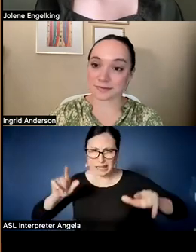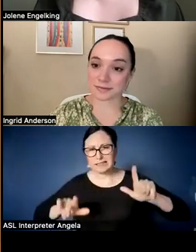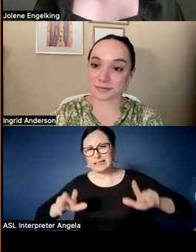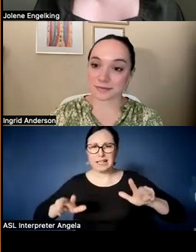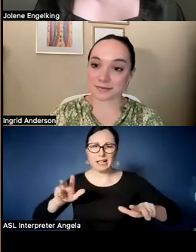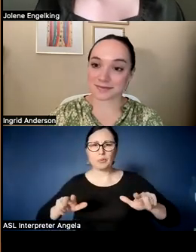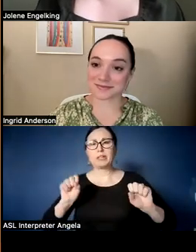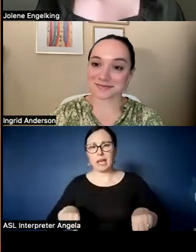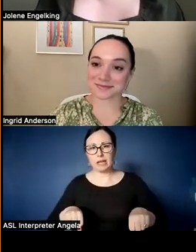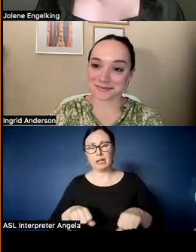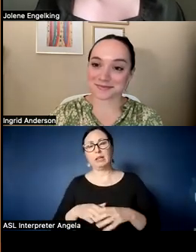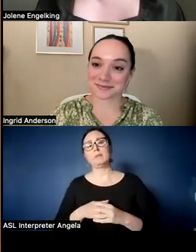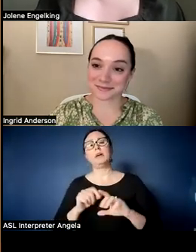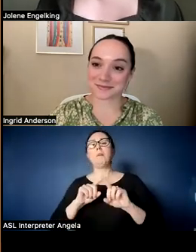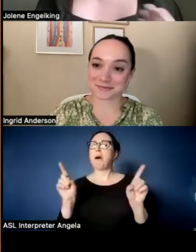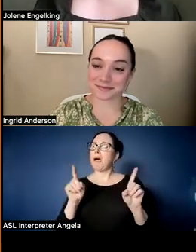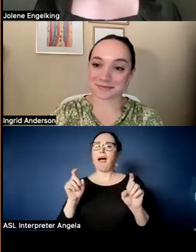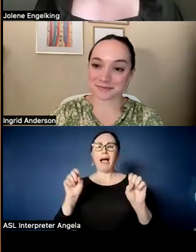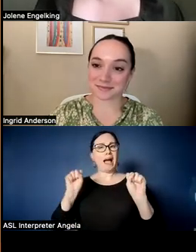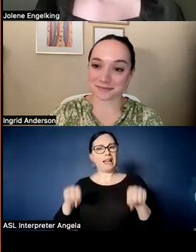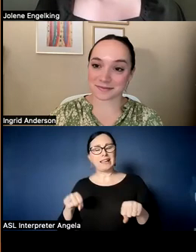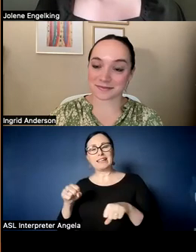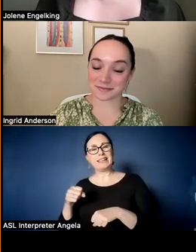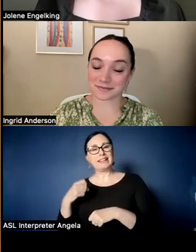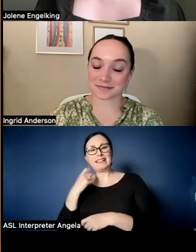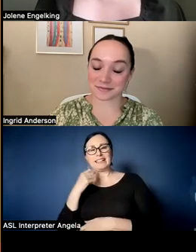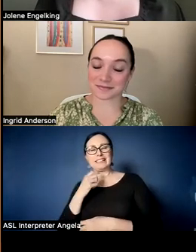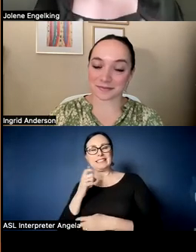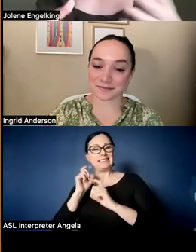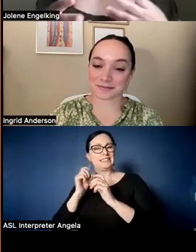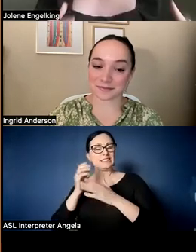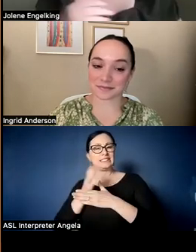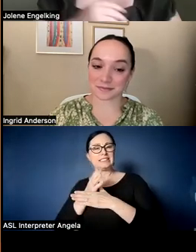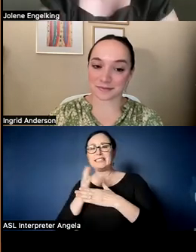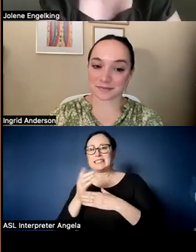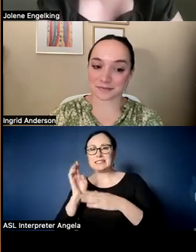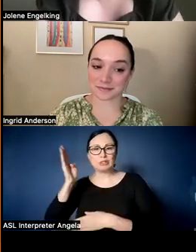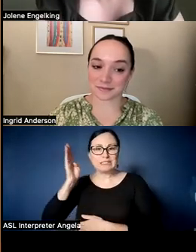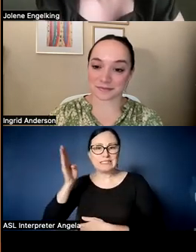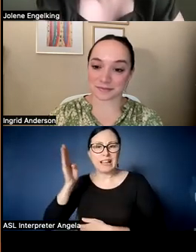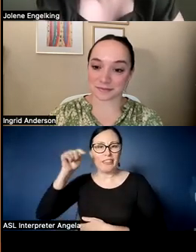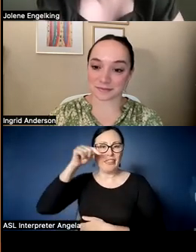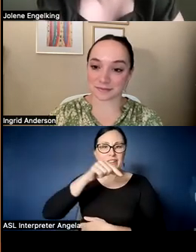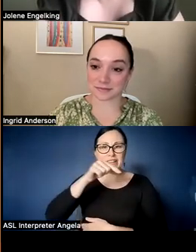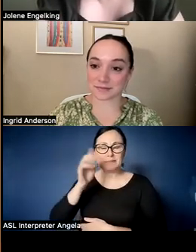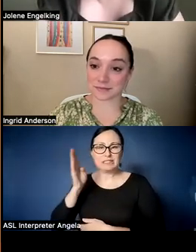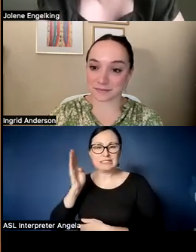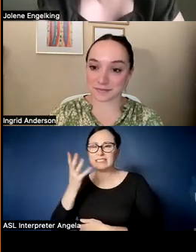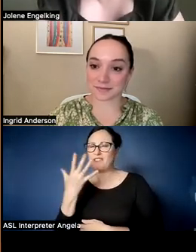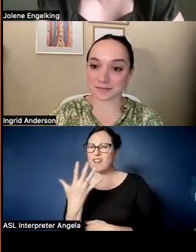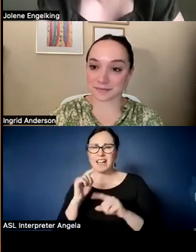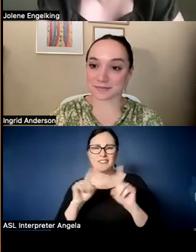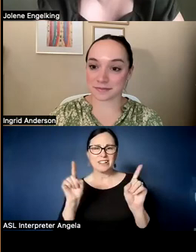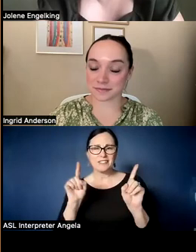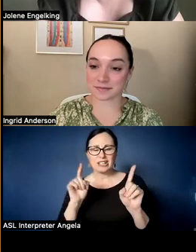can give this presentation, 5 times, and it might come out 5 different ways, because I think those who are, I don't know, what's meant to come out is meant to come out.